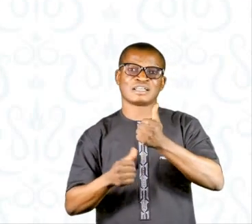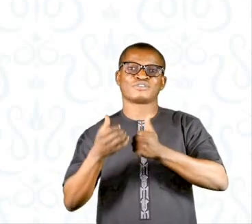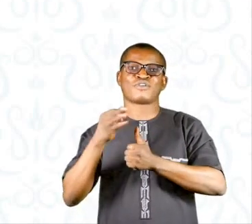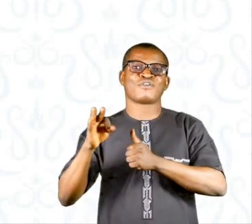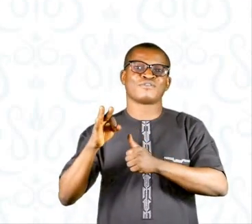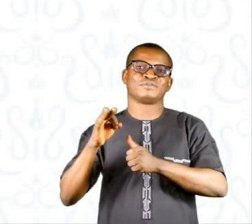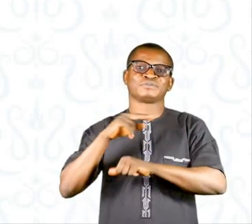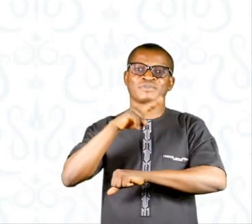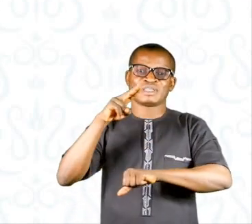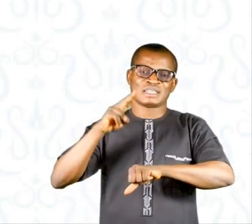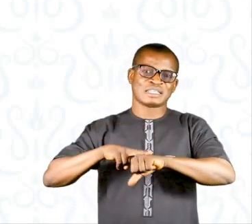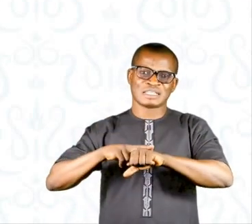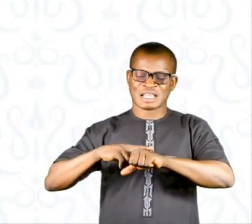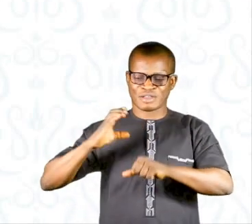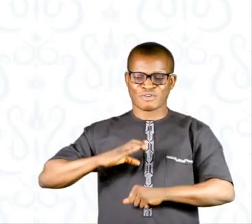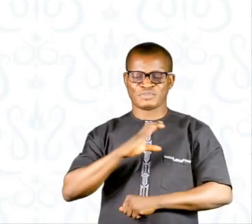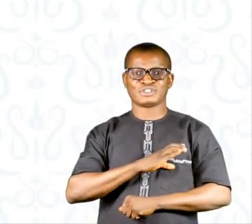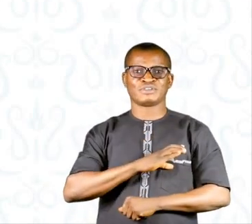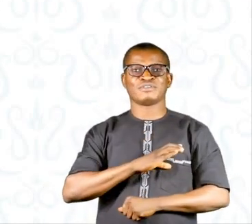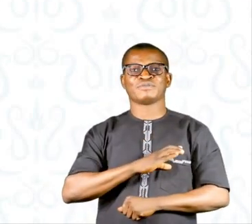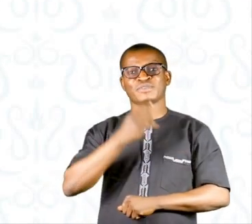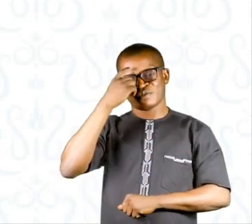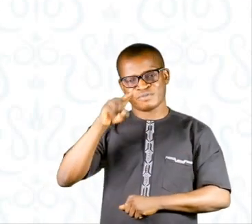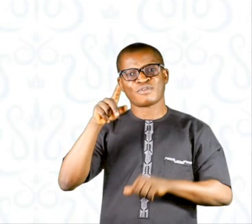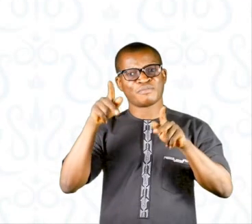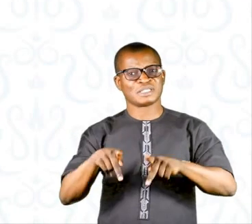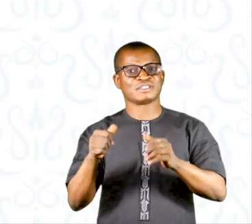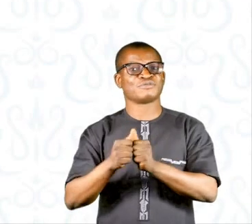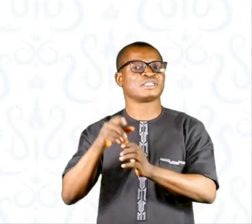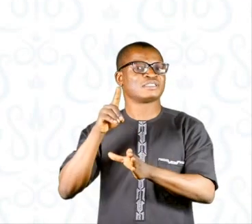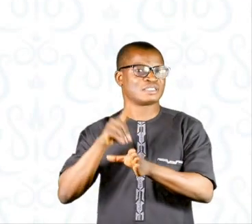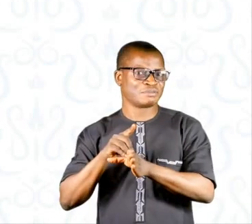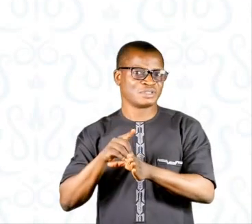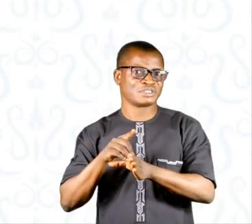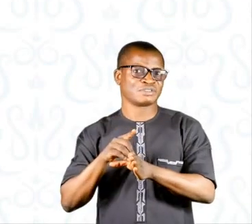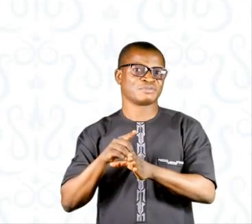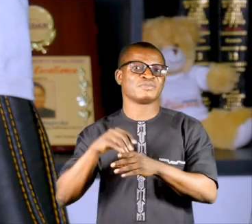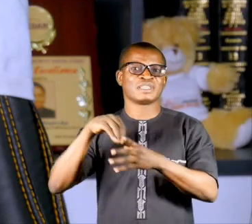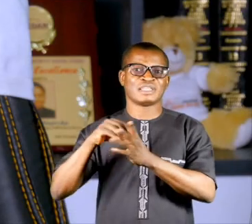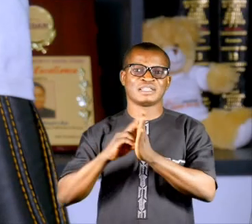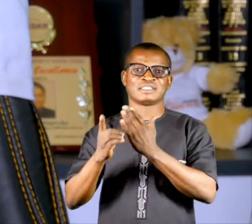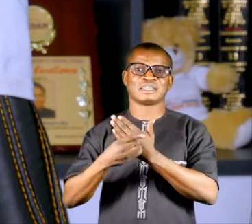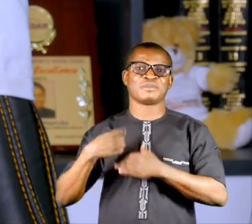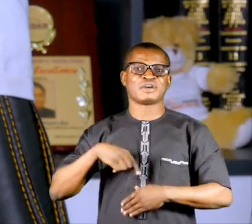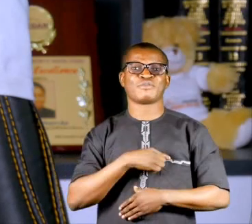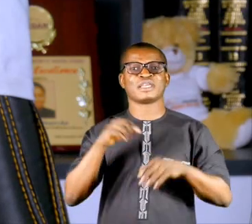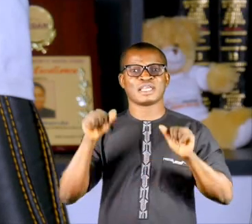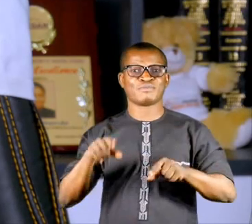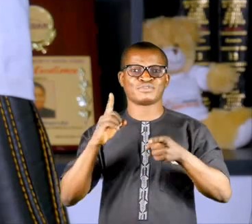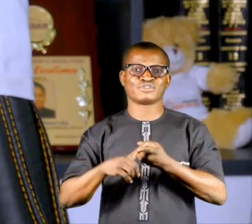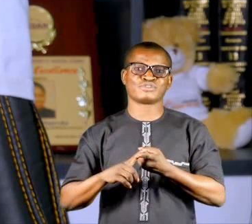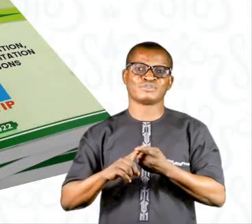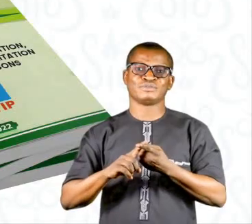assistance of the National Commission for Persons with Disability, in December we were able